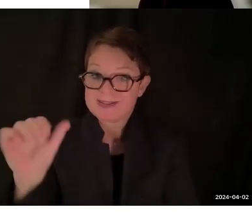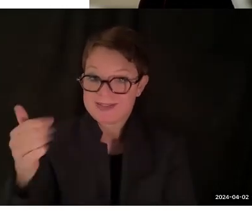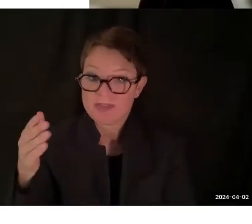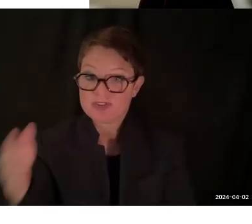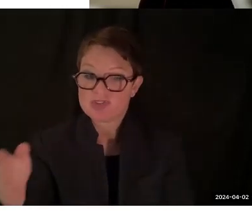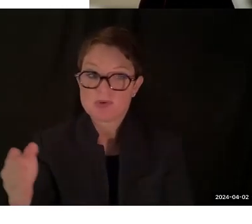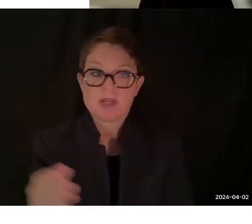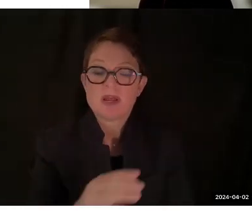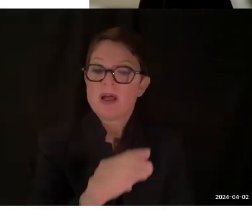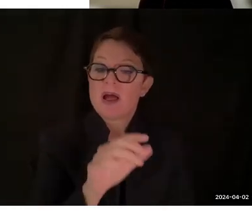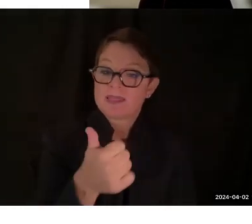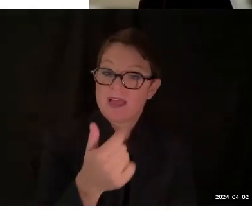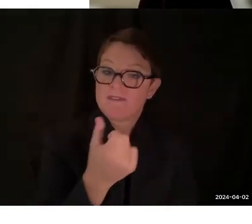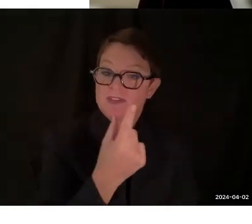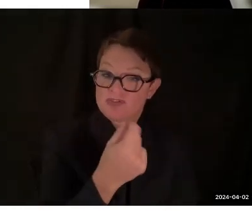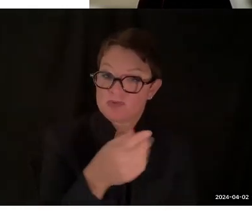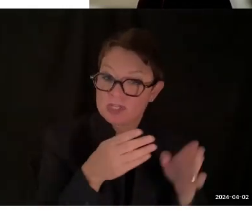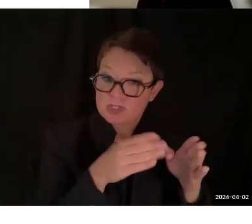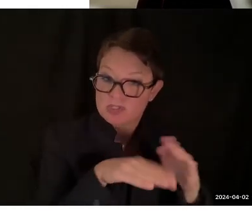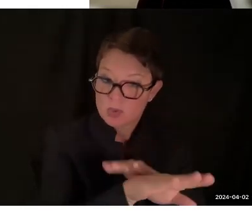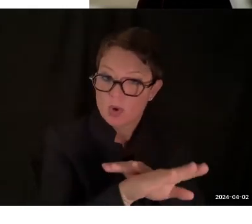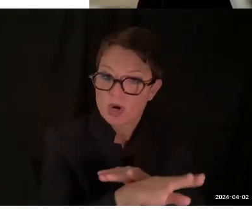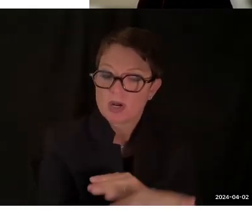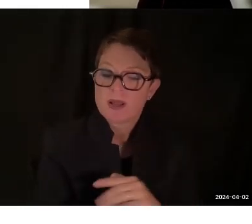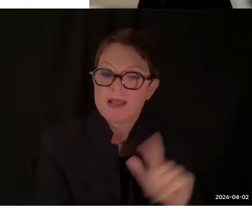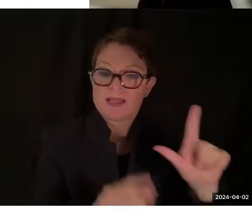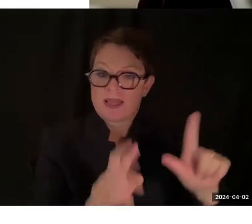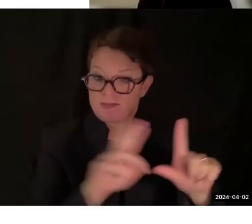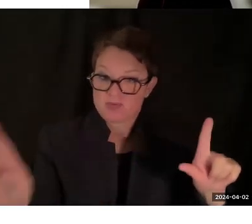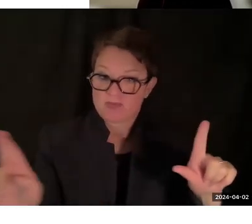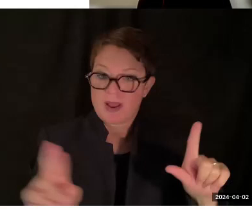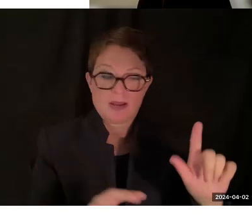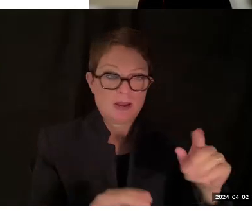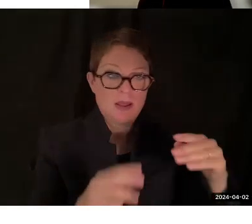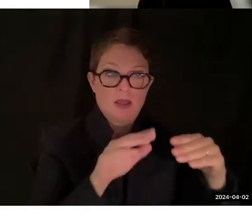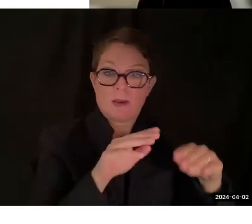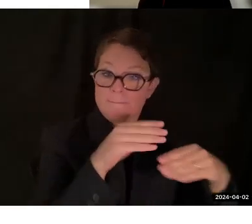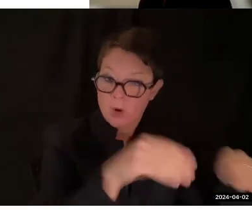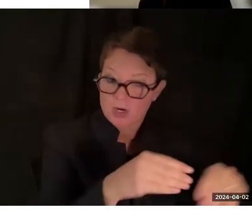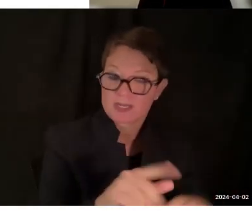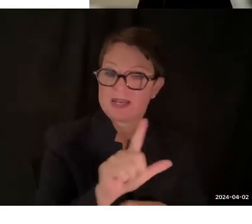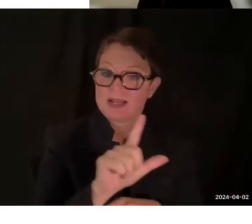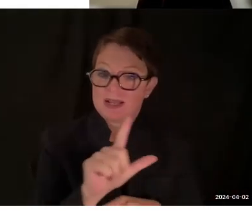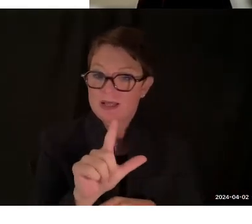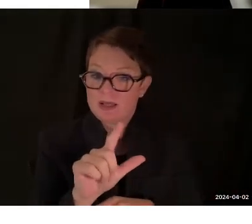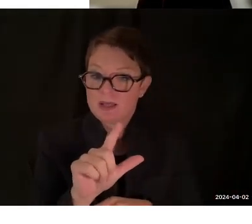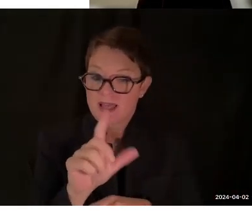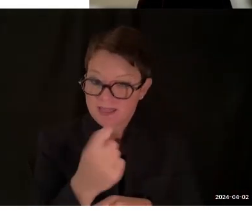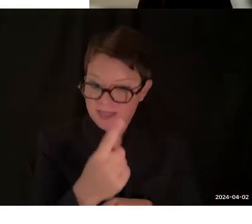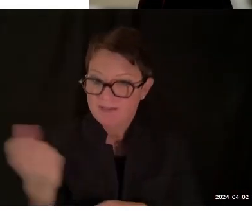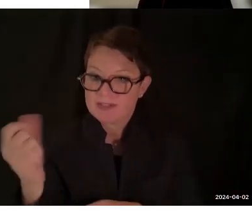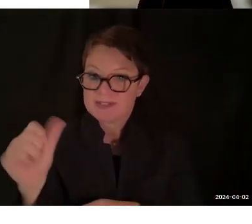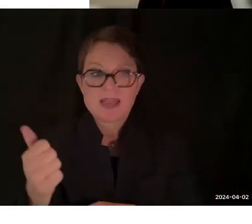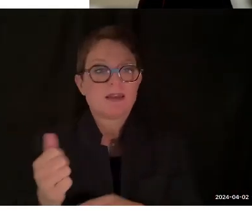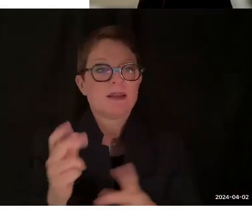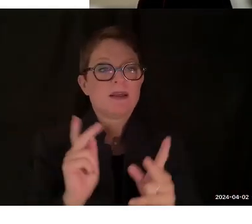and the 11th Street door, reading from left to right. And those colors that you saw on the map are now depicted as people. And you can see